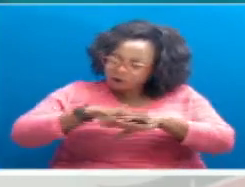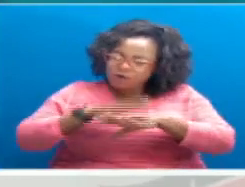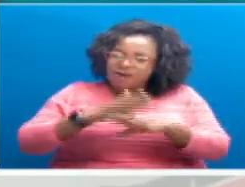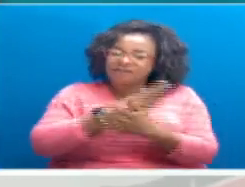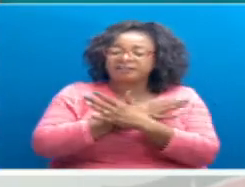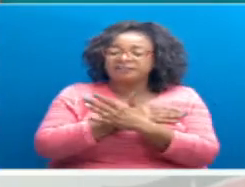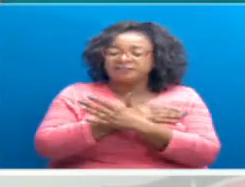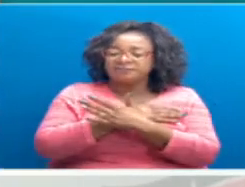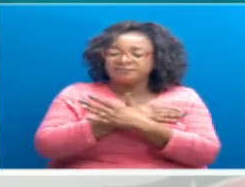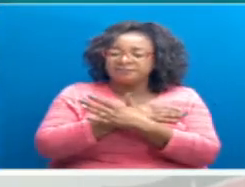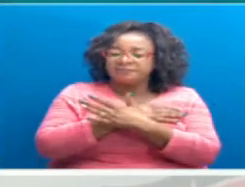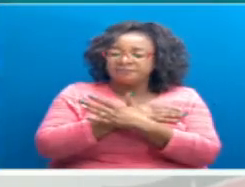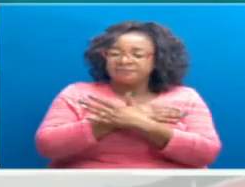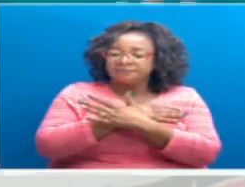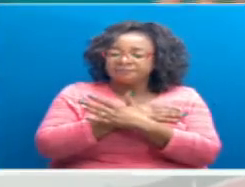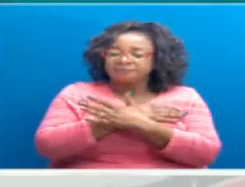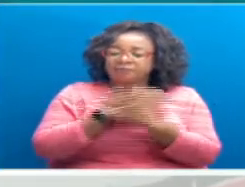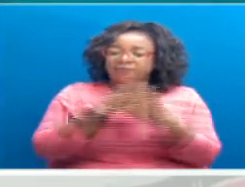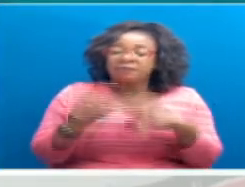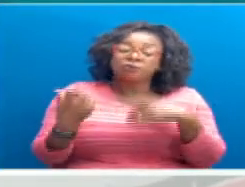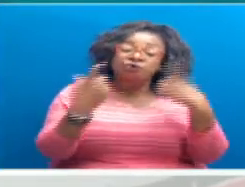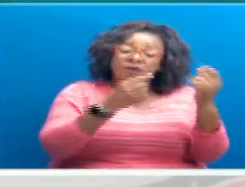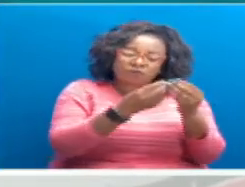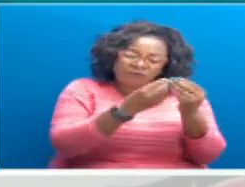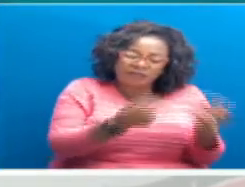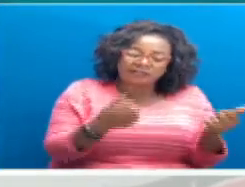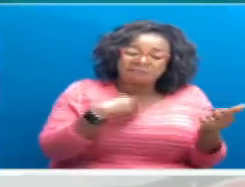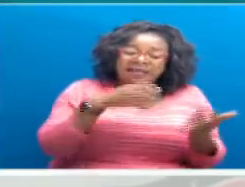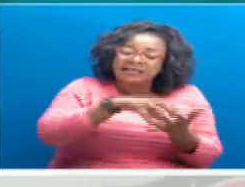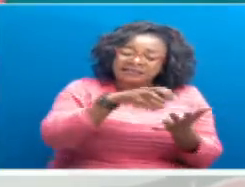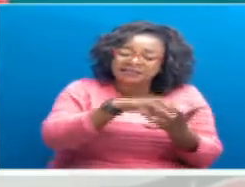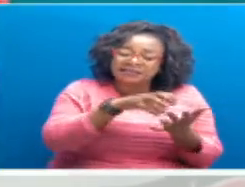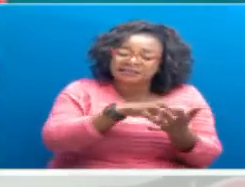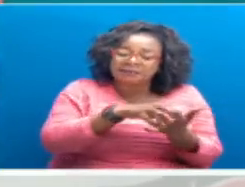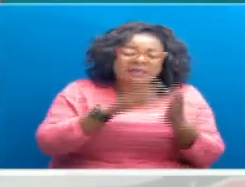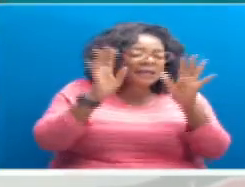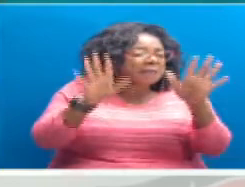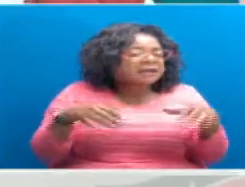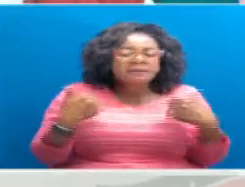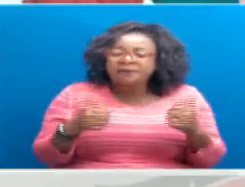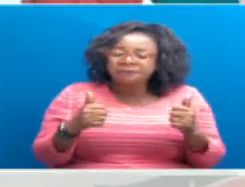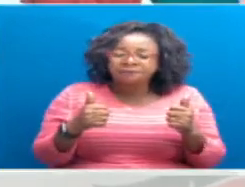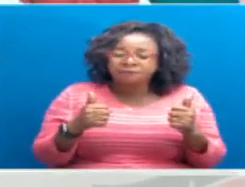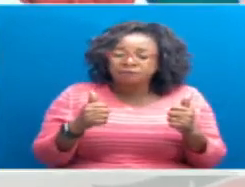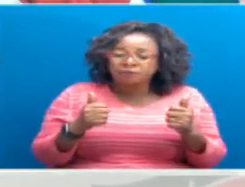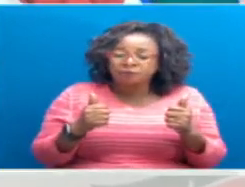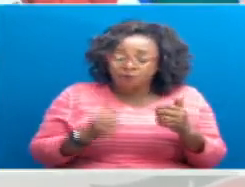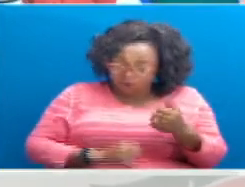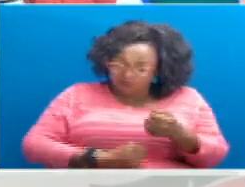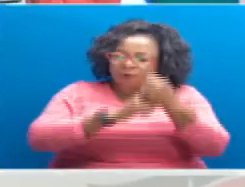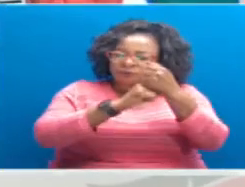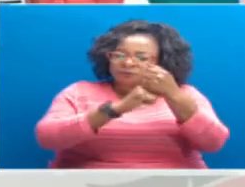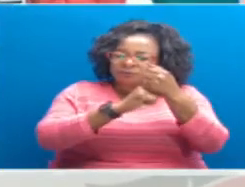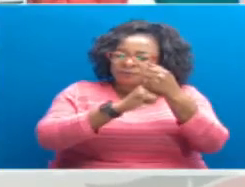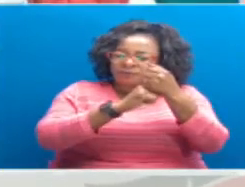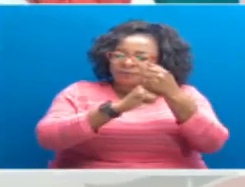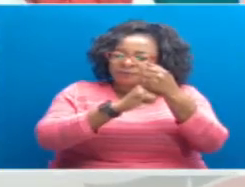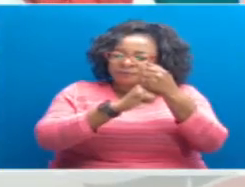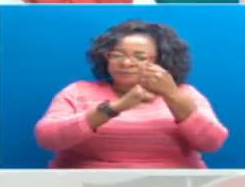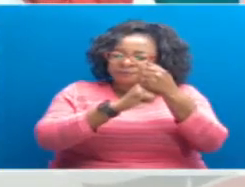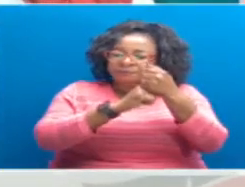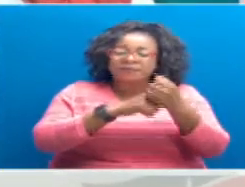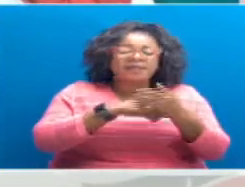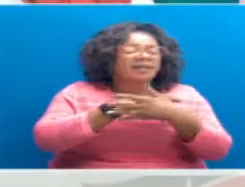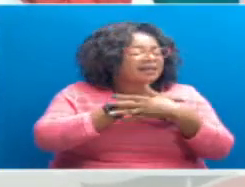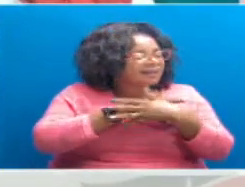Yeah. Nilikuwa naenda mimi kupigana na kesi zangu kotini, sija campaign Mombasa. But una support candidate yake. Kandidecha